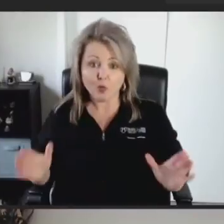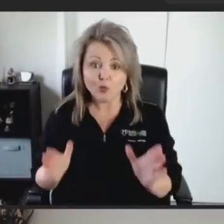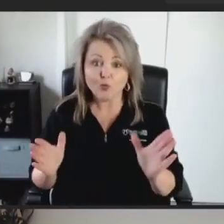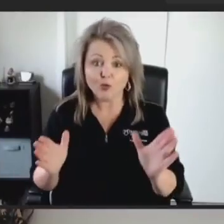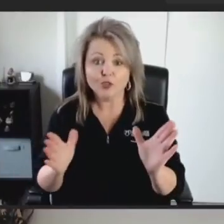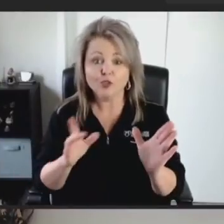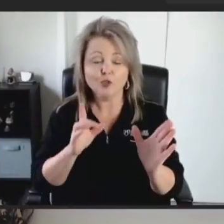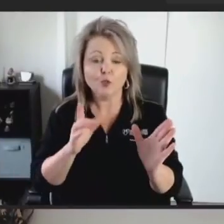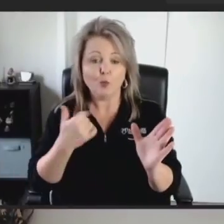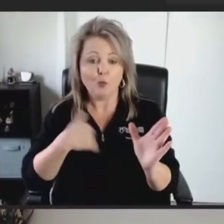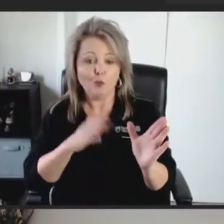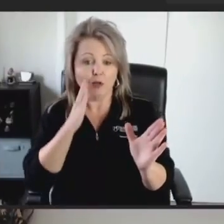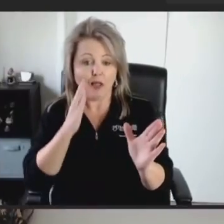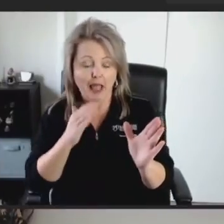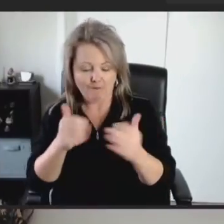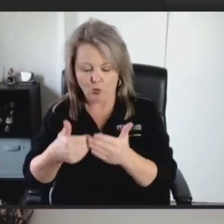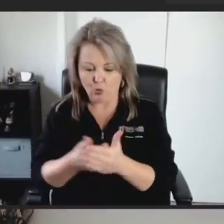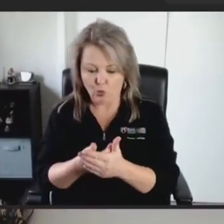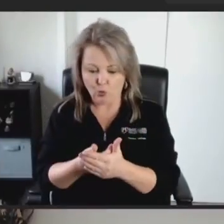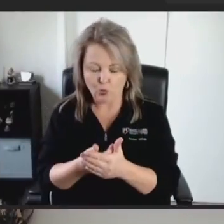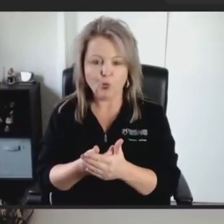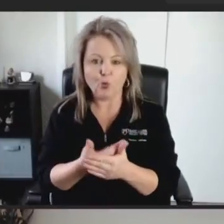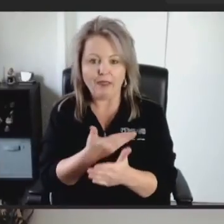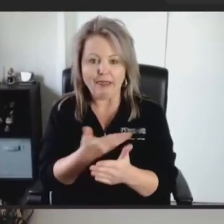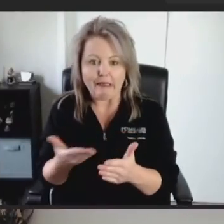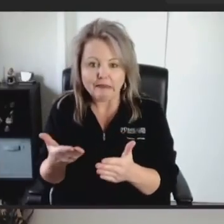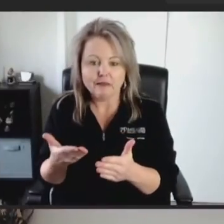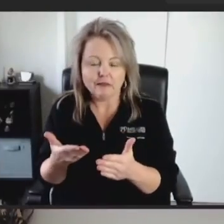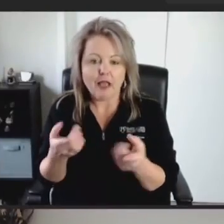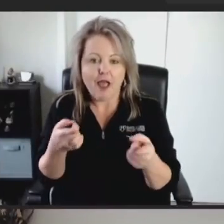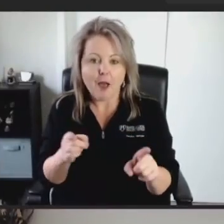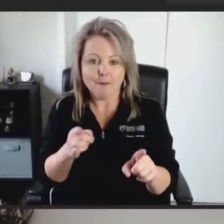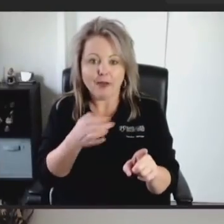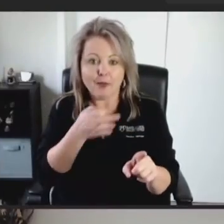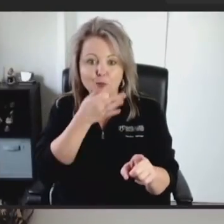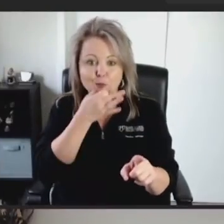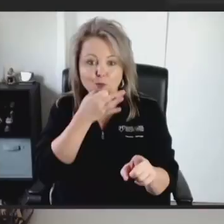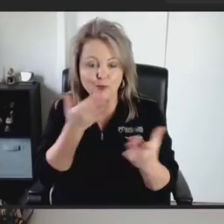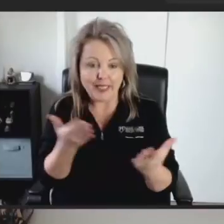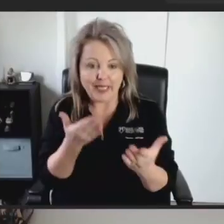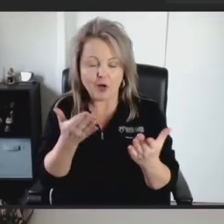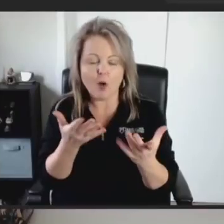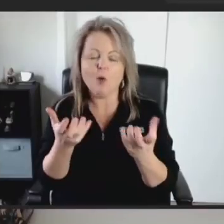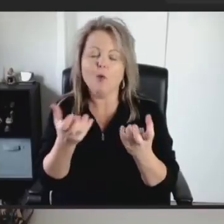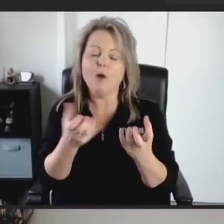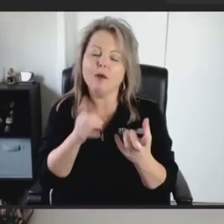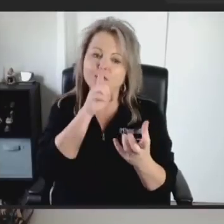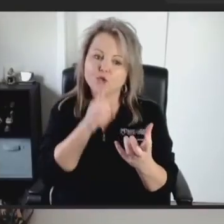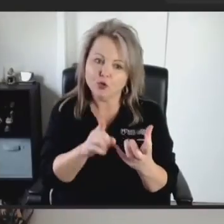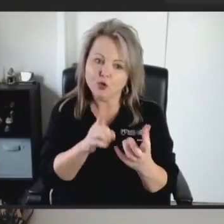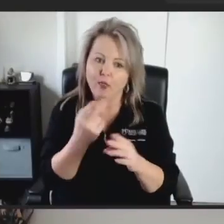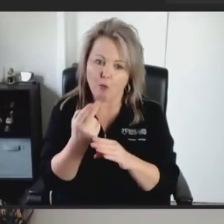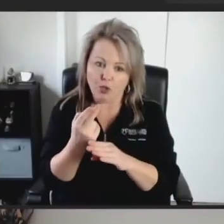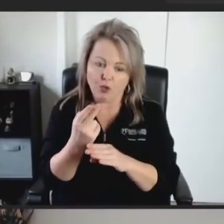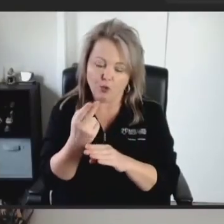these new tools coming soon to our area, and we want to make sure that we use them.